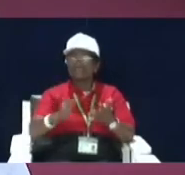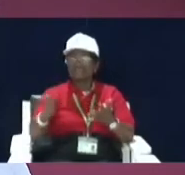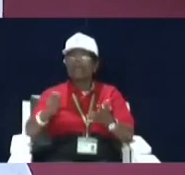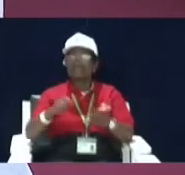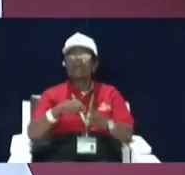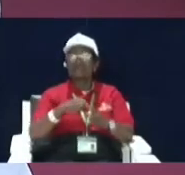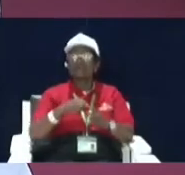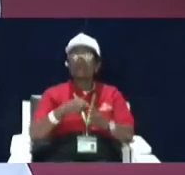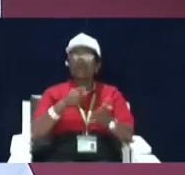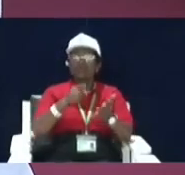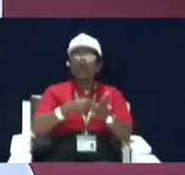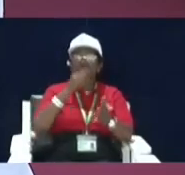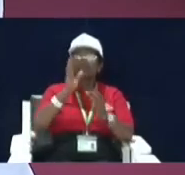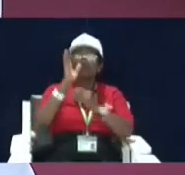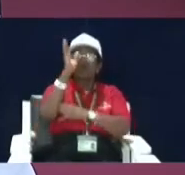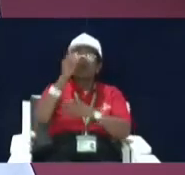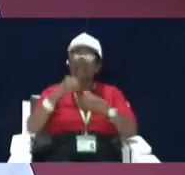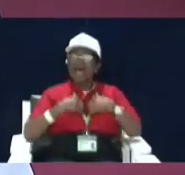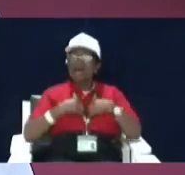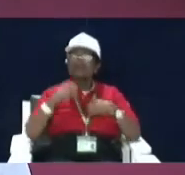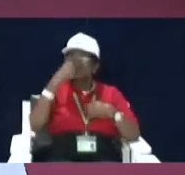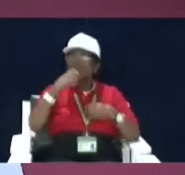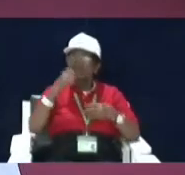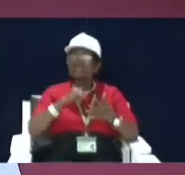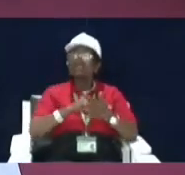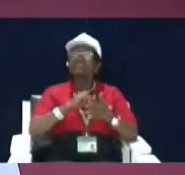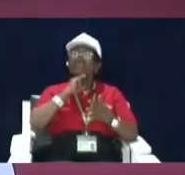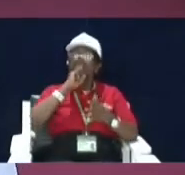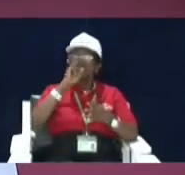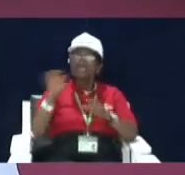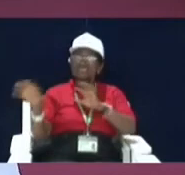has spoken, it is done.